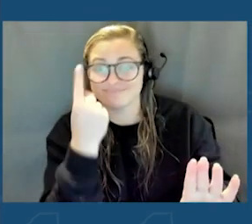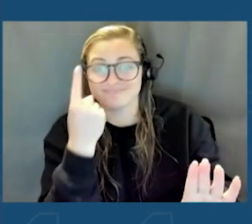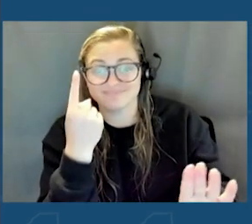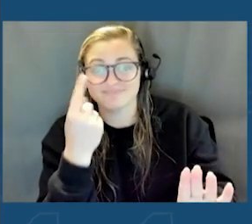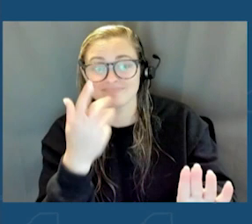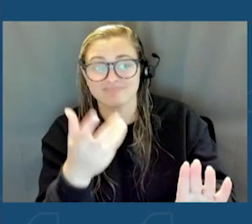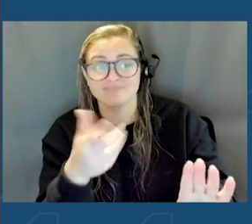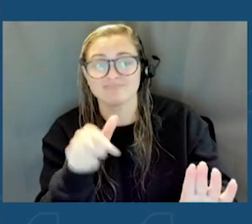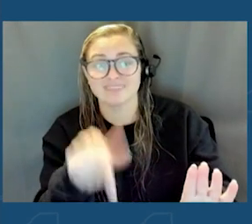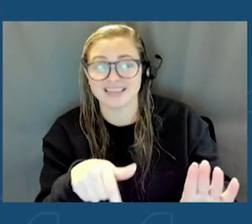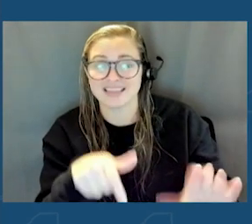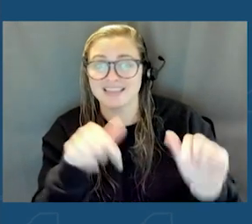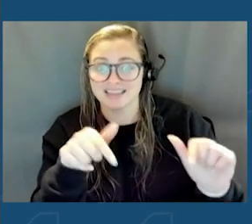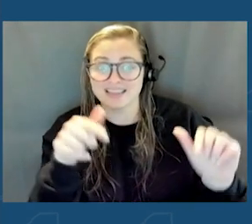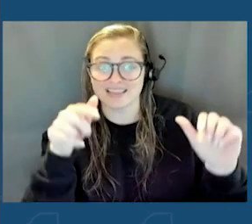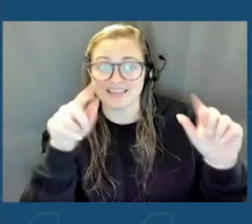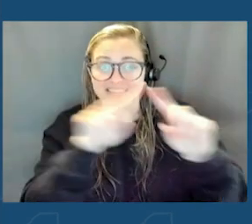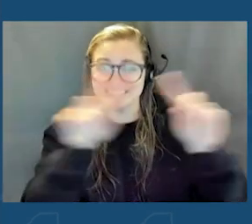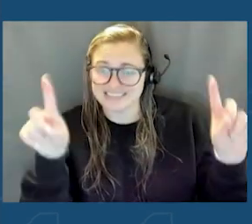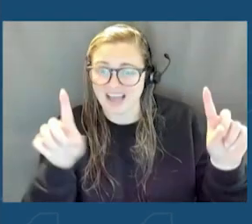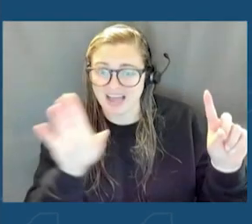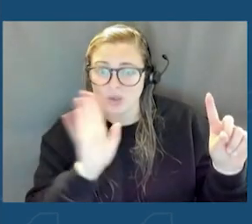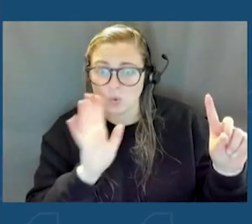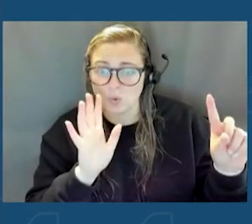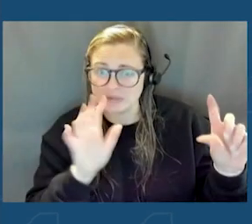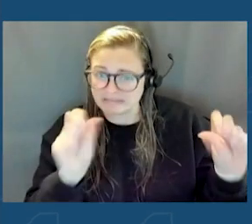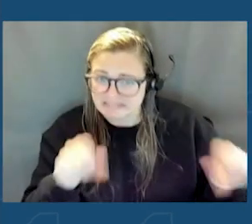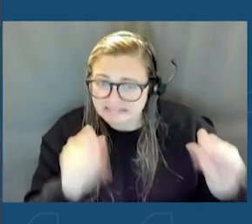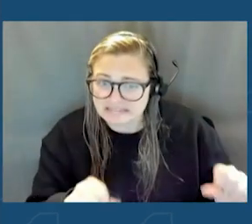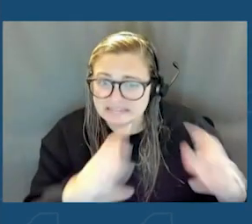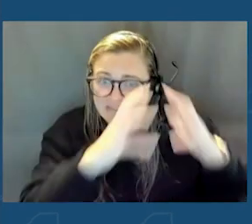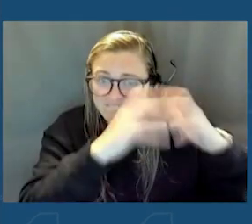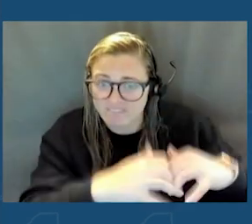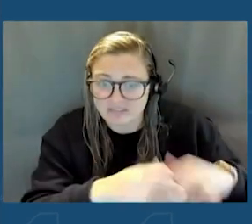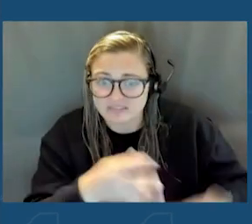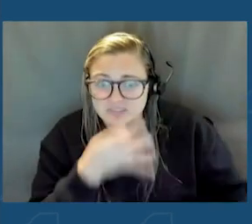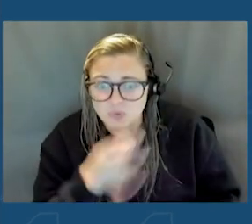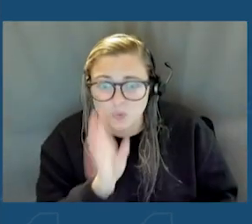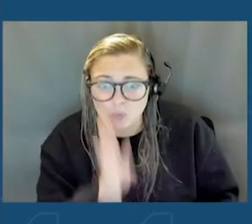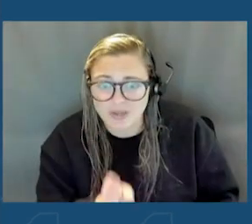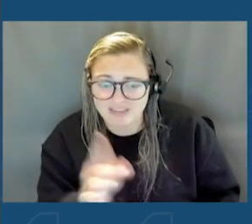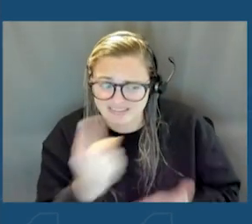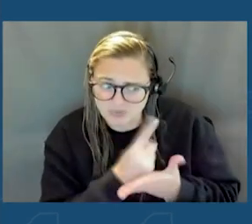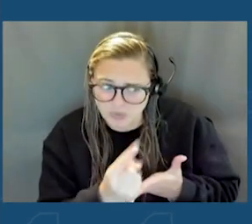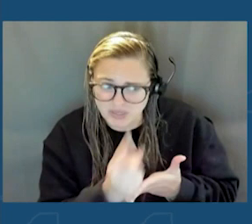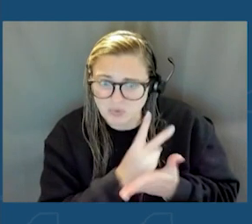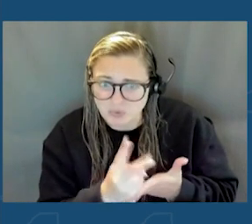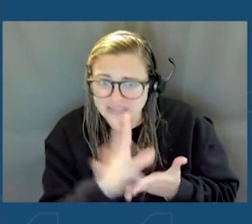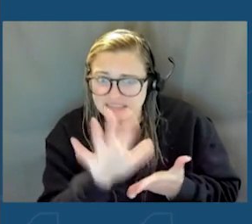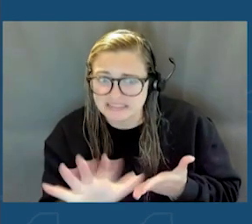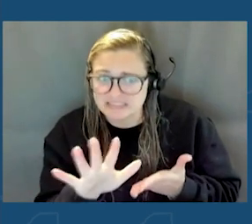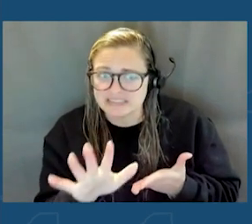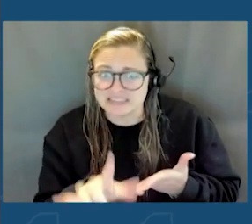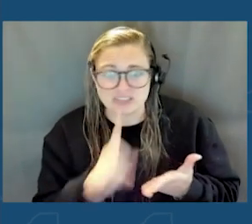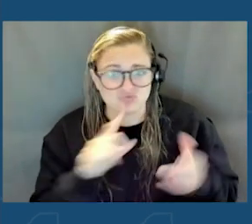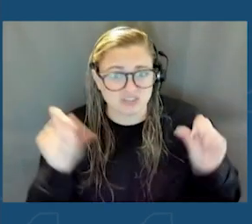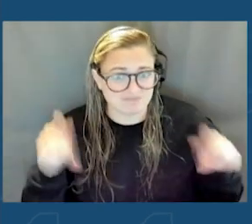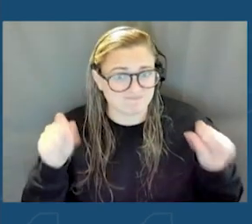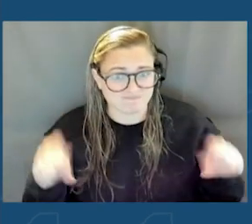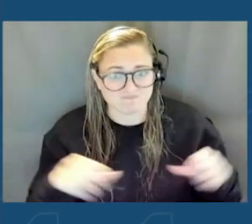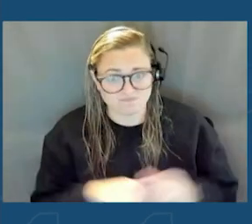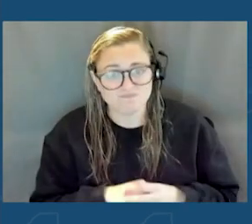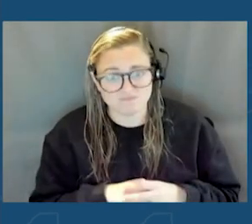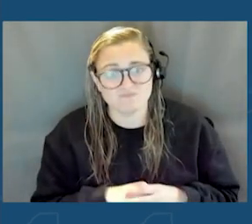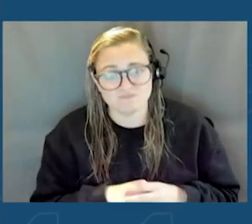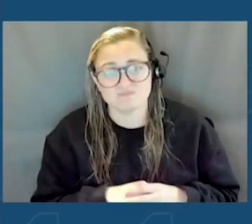the sky is on the verge of falling literally in the next week or two. That is a very real possibility,